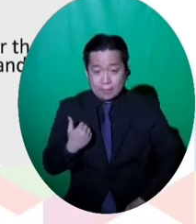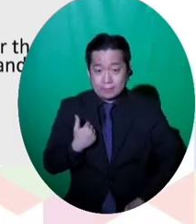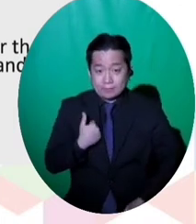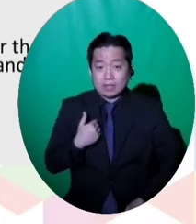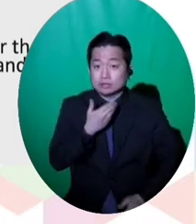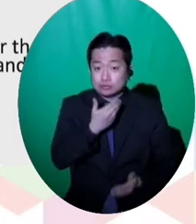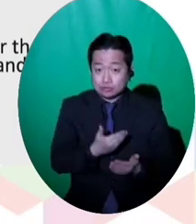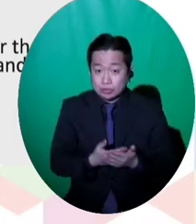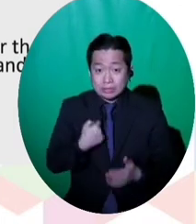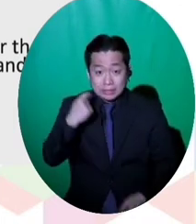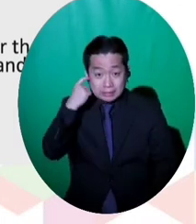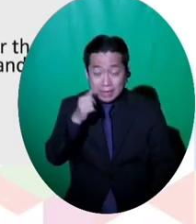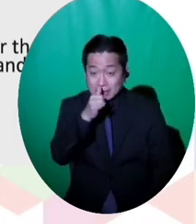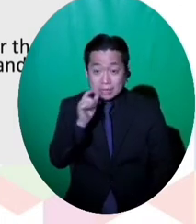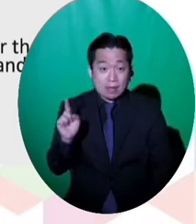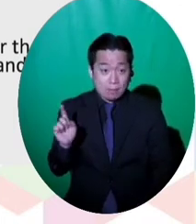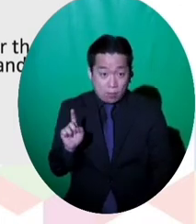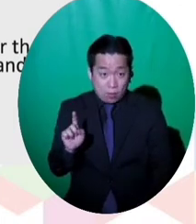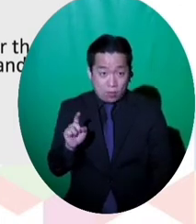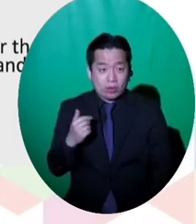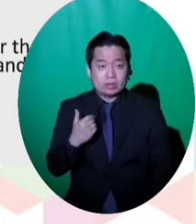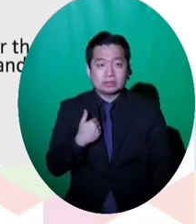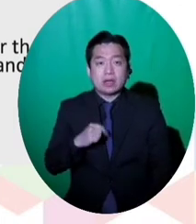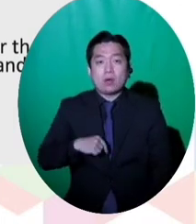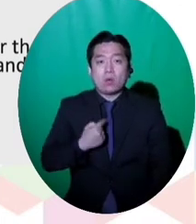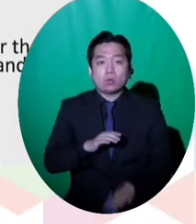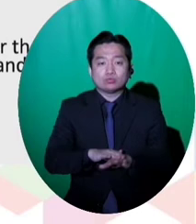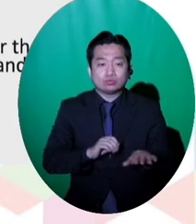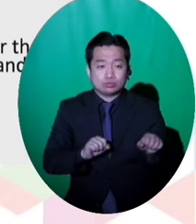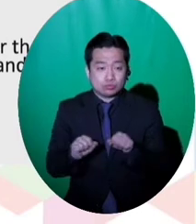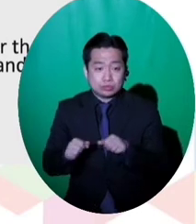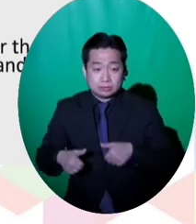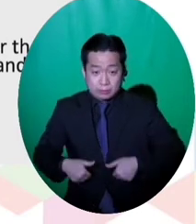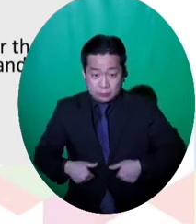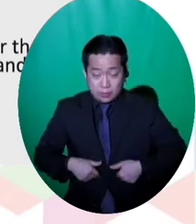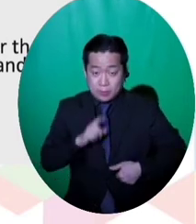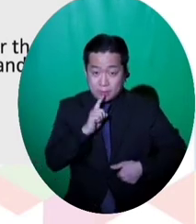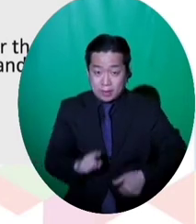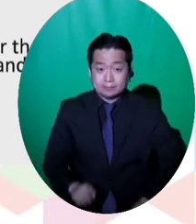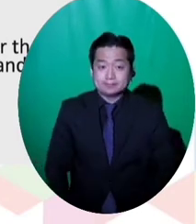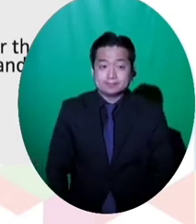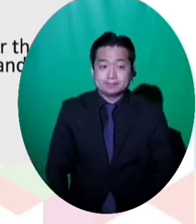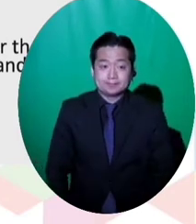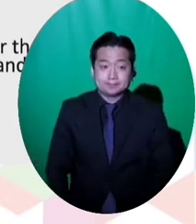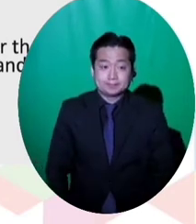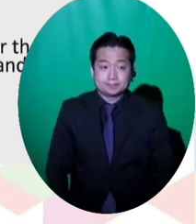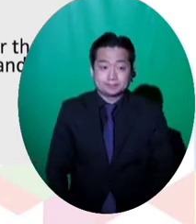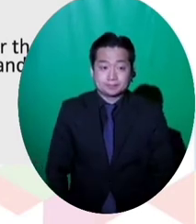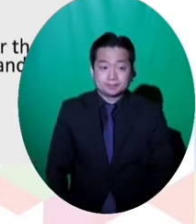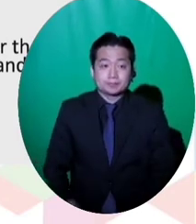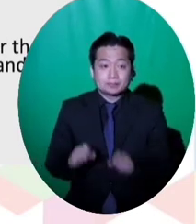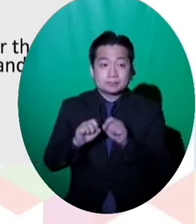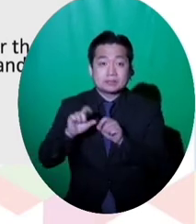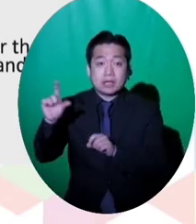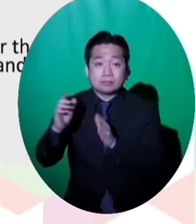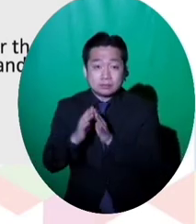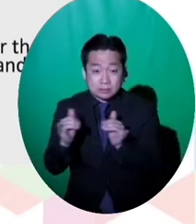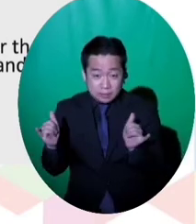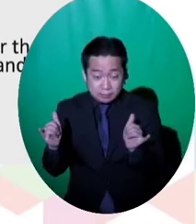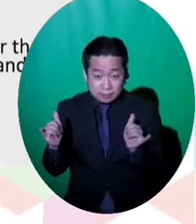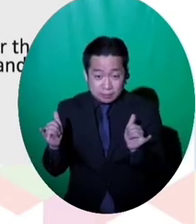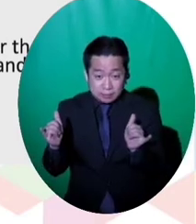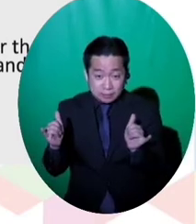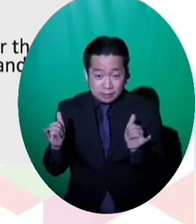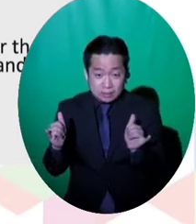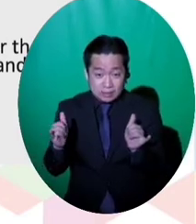good idea to tax the wealthy and give money to people who need it. People are really committed to justice